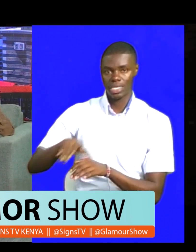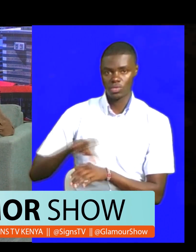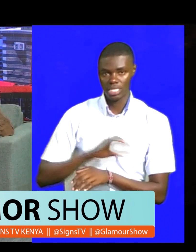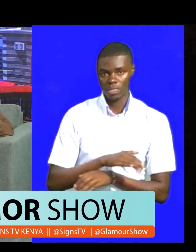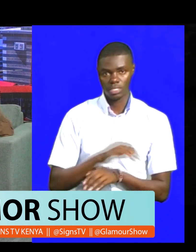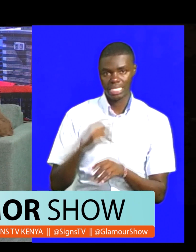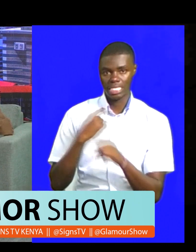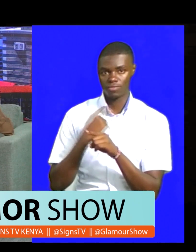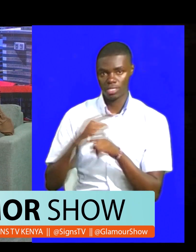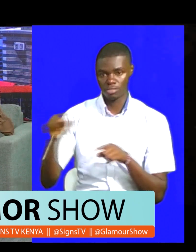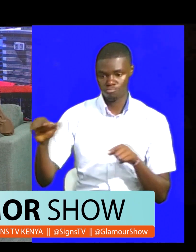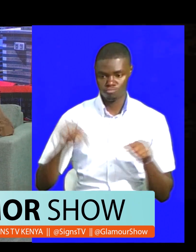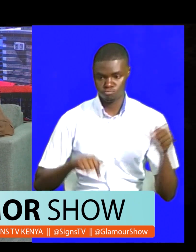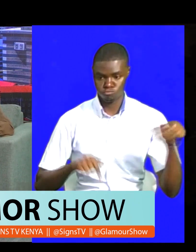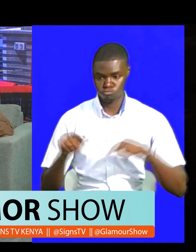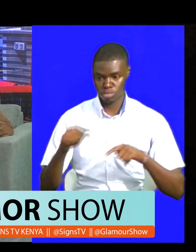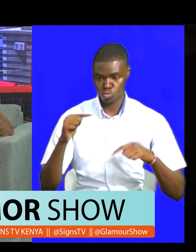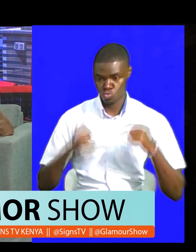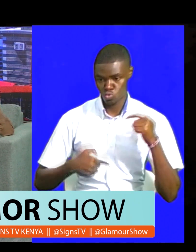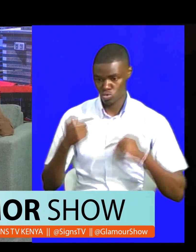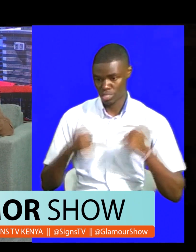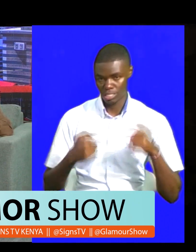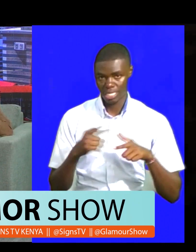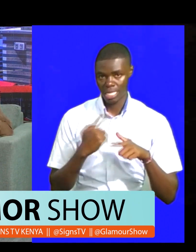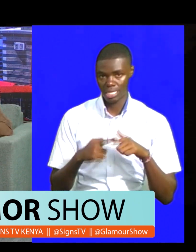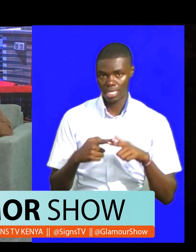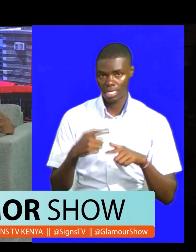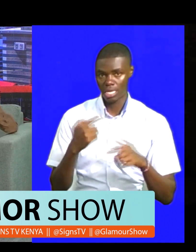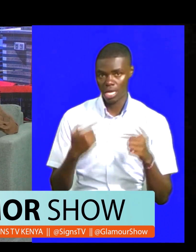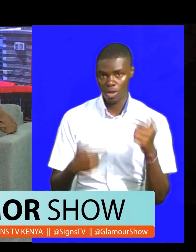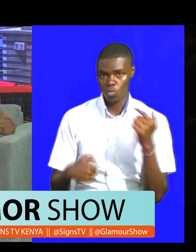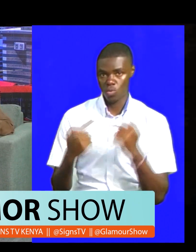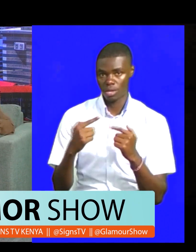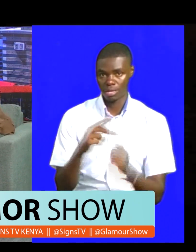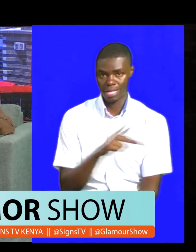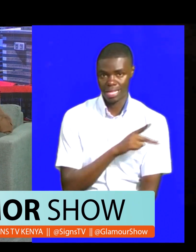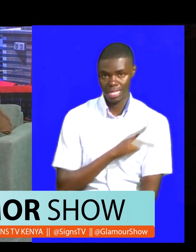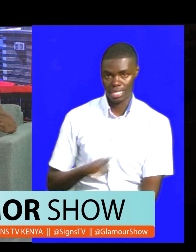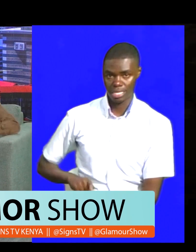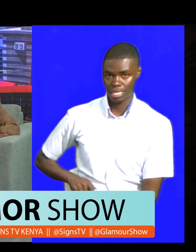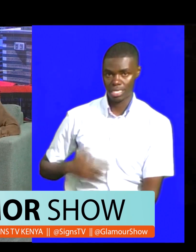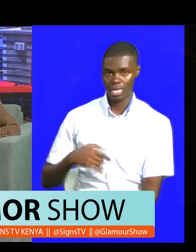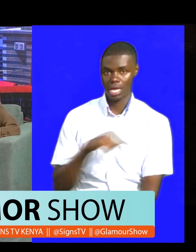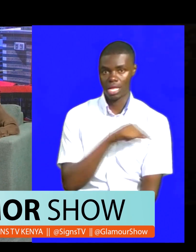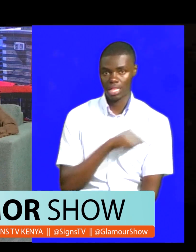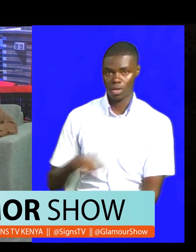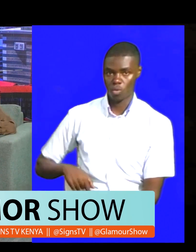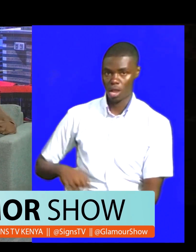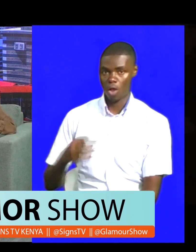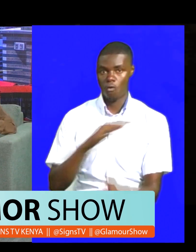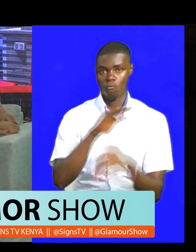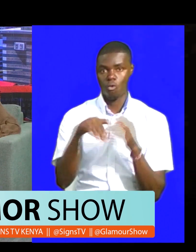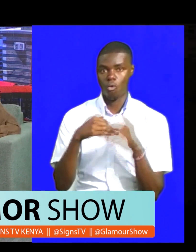contest, and we get to have the winner, the king and the queen of all the counties in